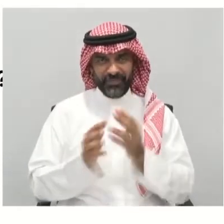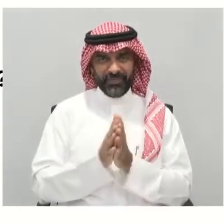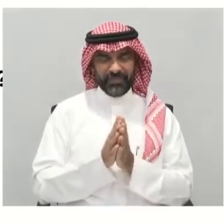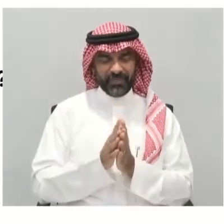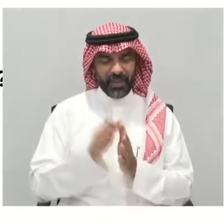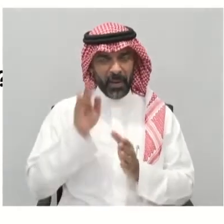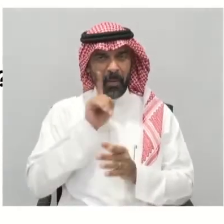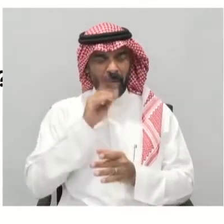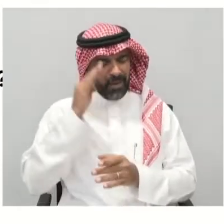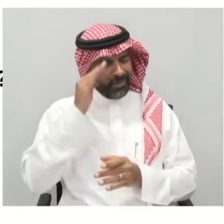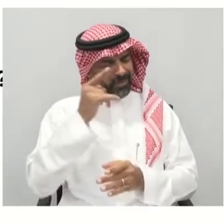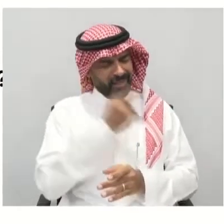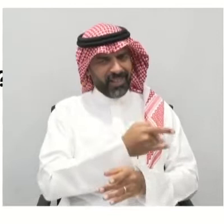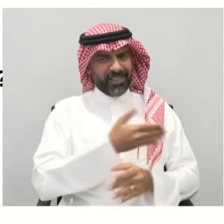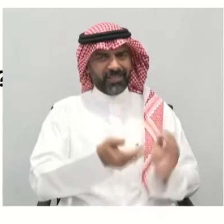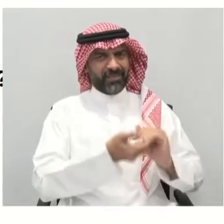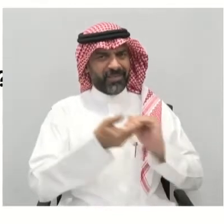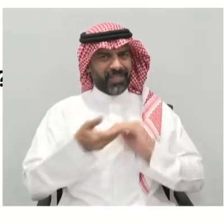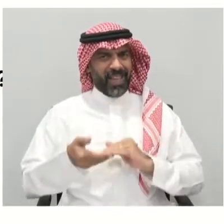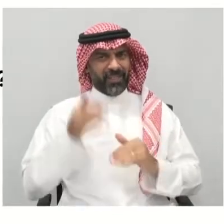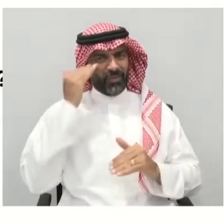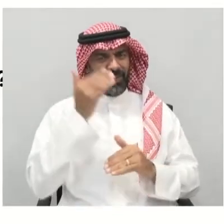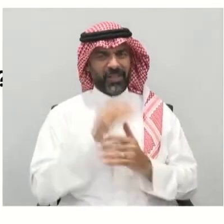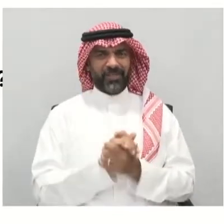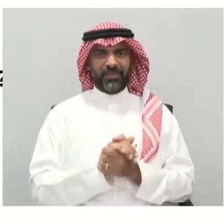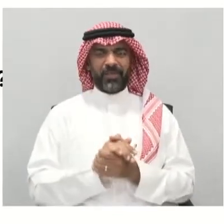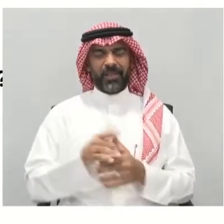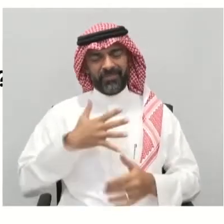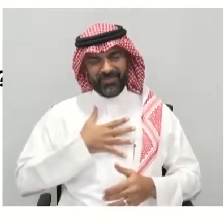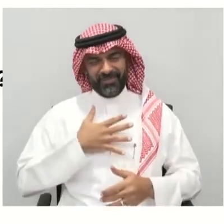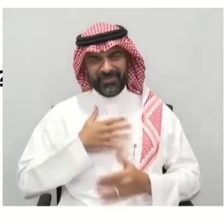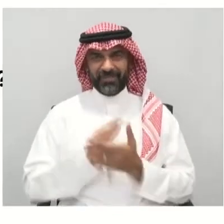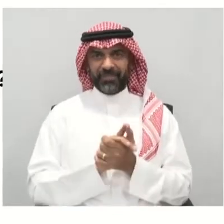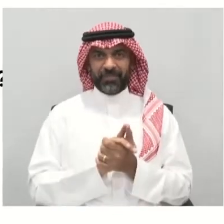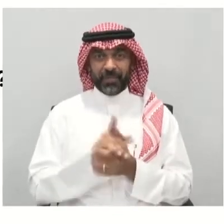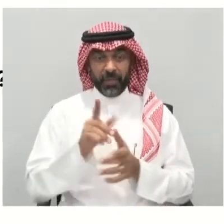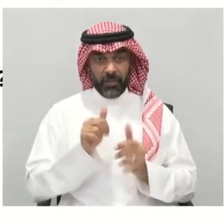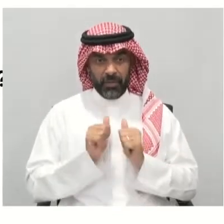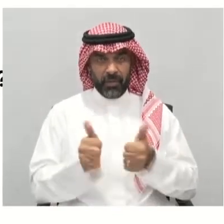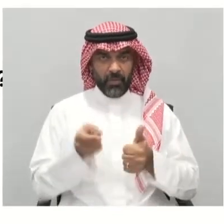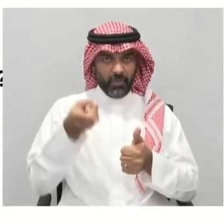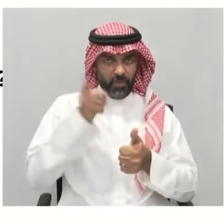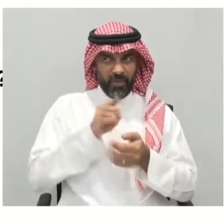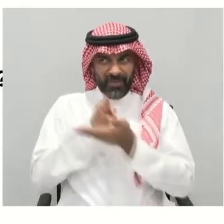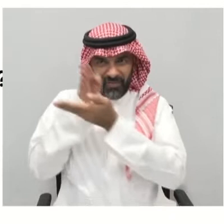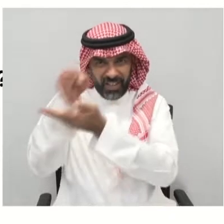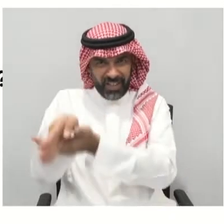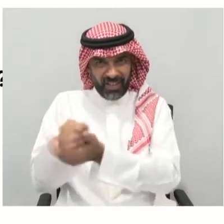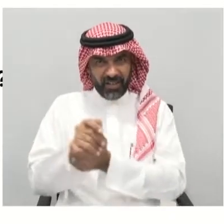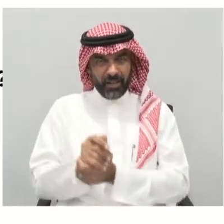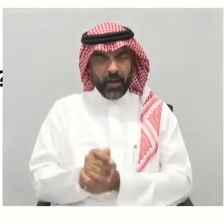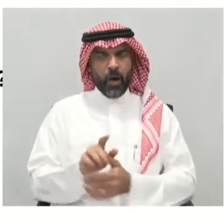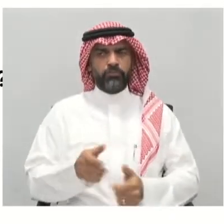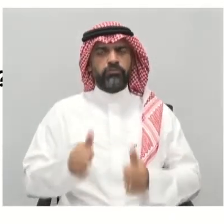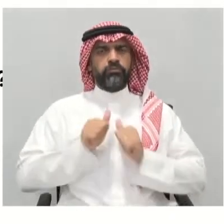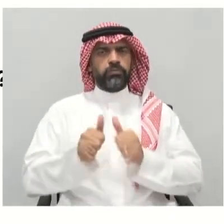Thank you again for helping me out today, Layla. My pleasure, Mom. Are you ready for tomorrow's visit? More than